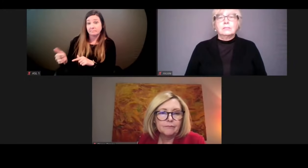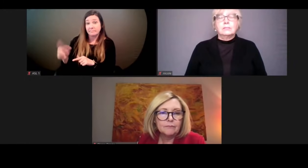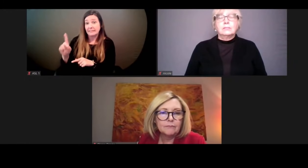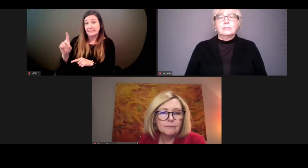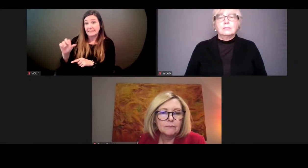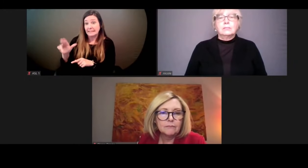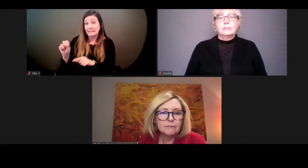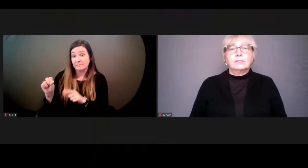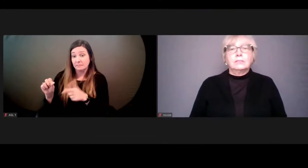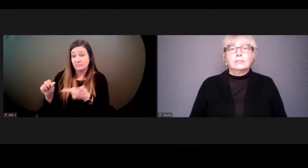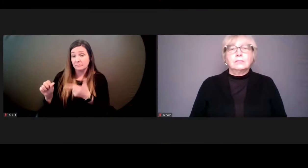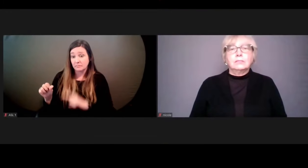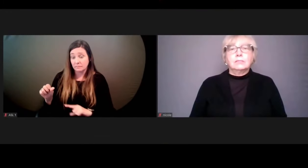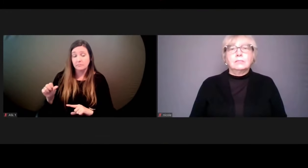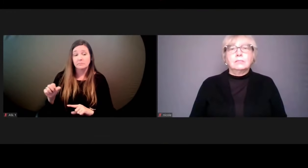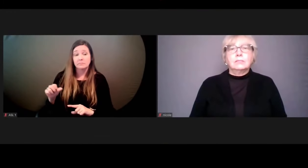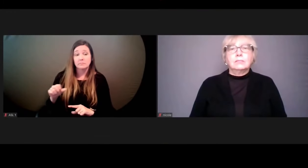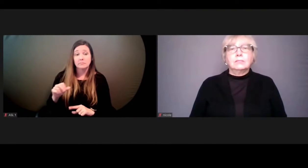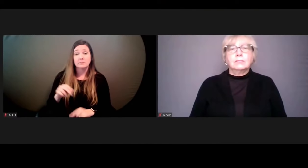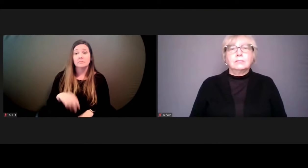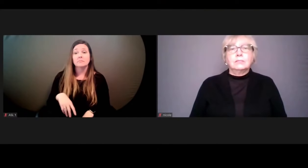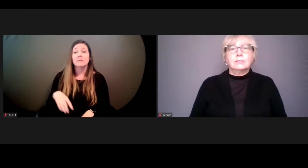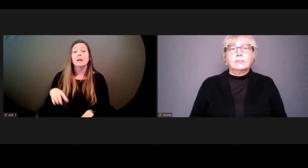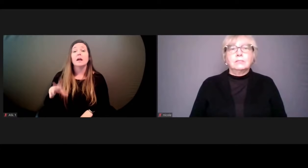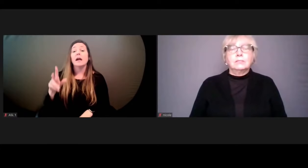be Councillor Tierney and then Councillor King.